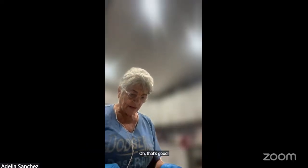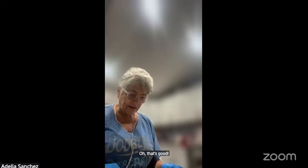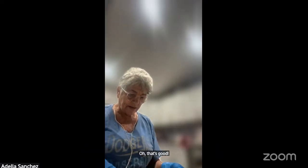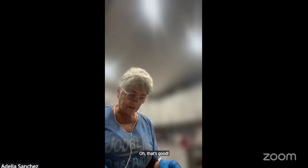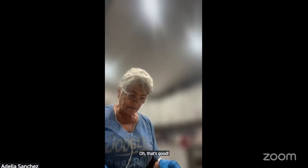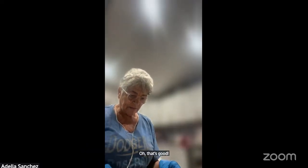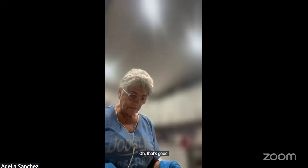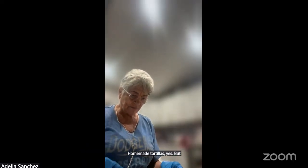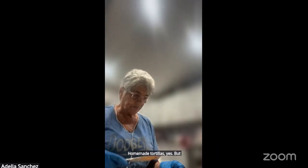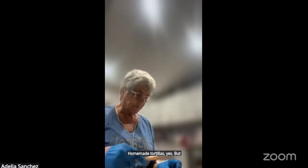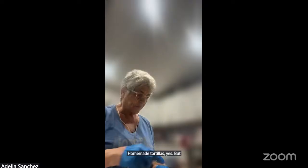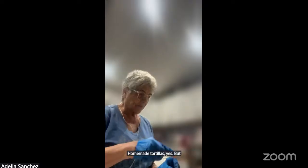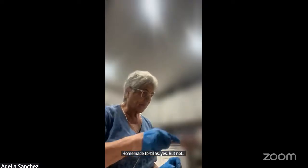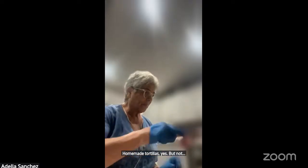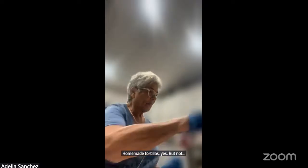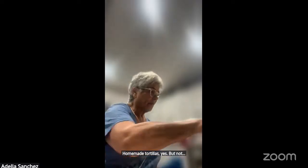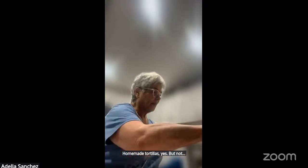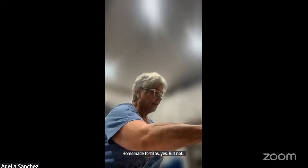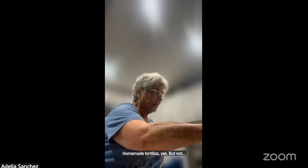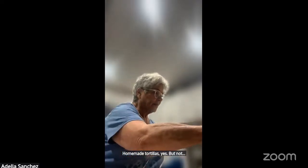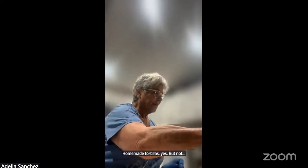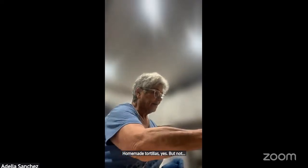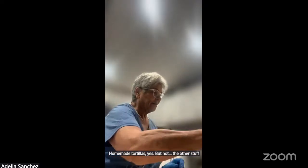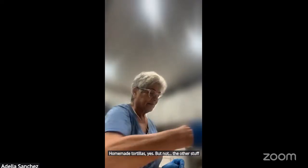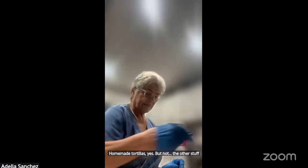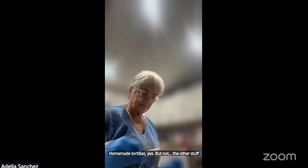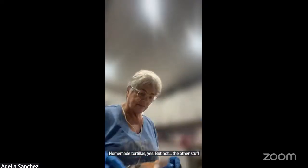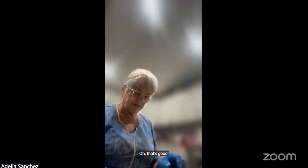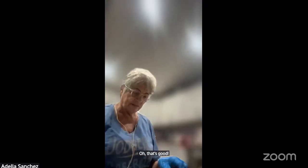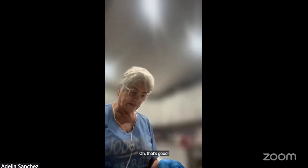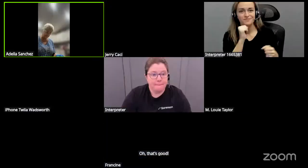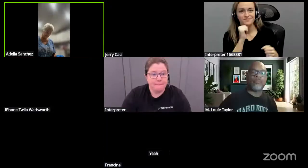but not the other stuff. Yeah.